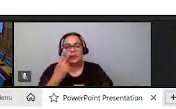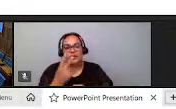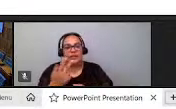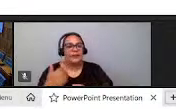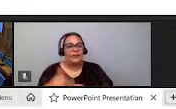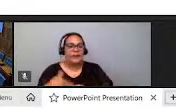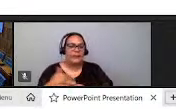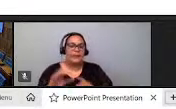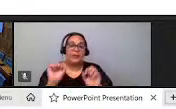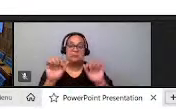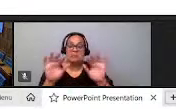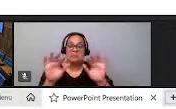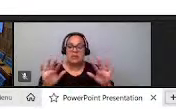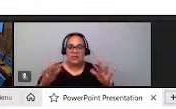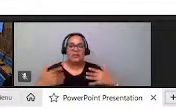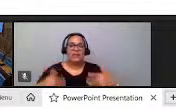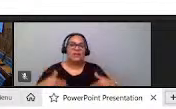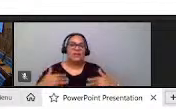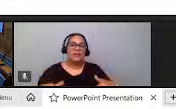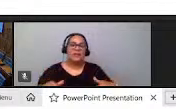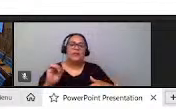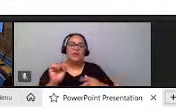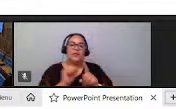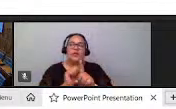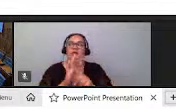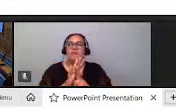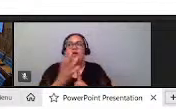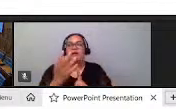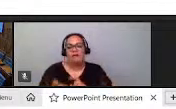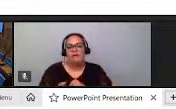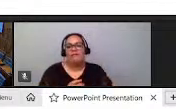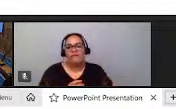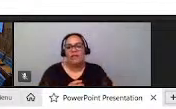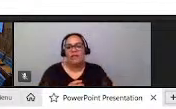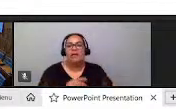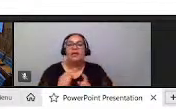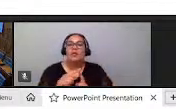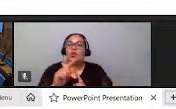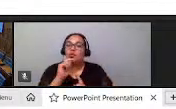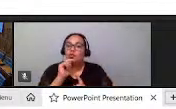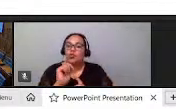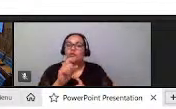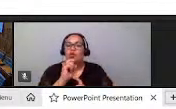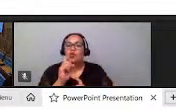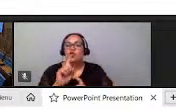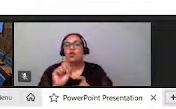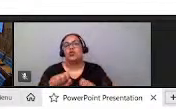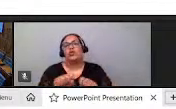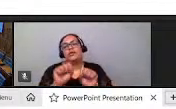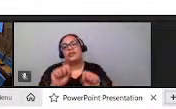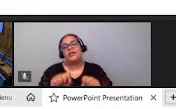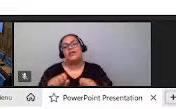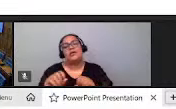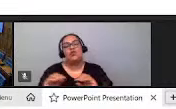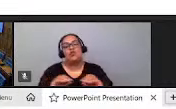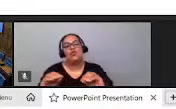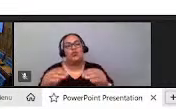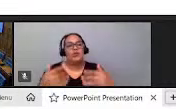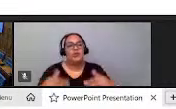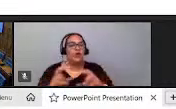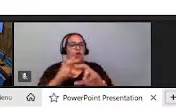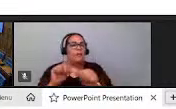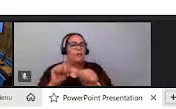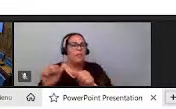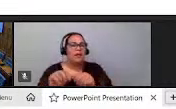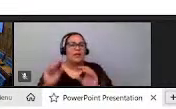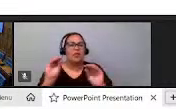some amazing uh impact on that and is really using the system to move containers better where